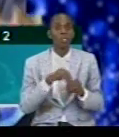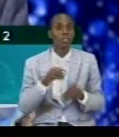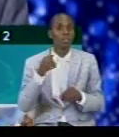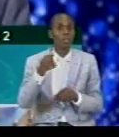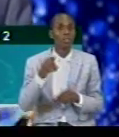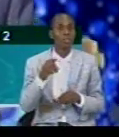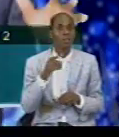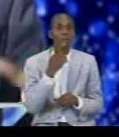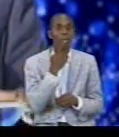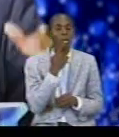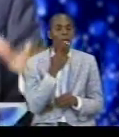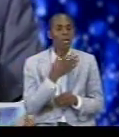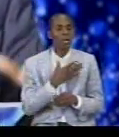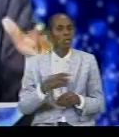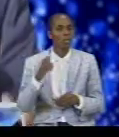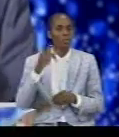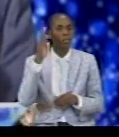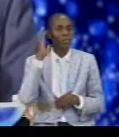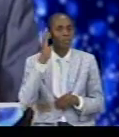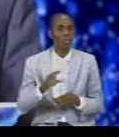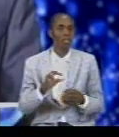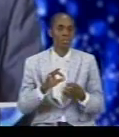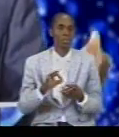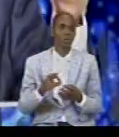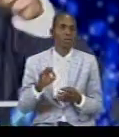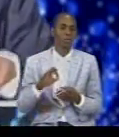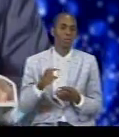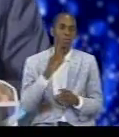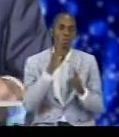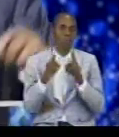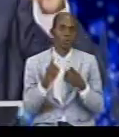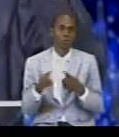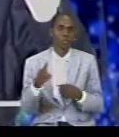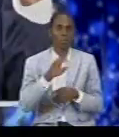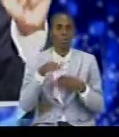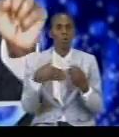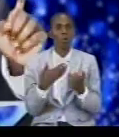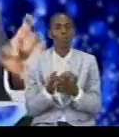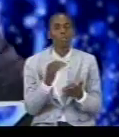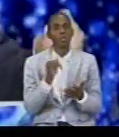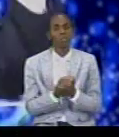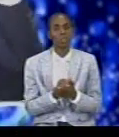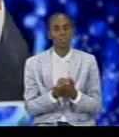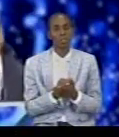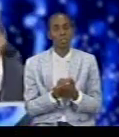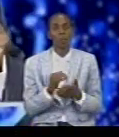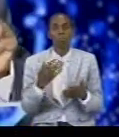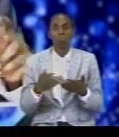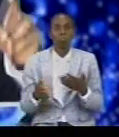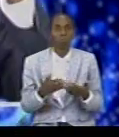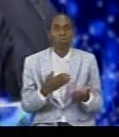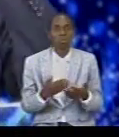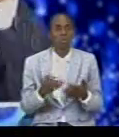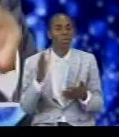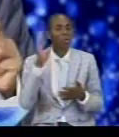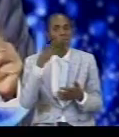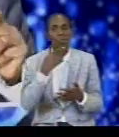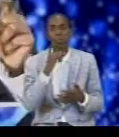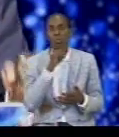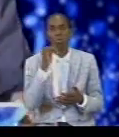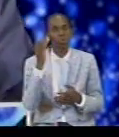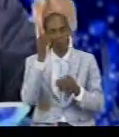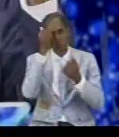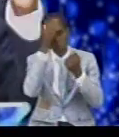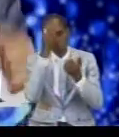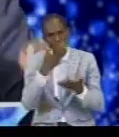them all that I shall command him. And it shall come to pass that whosoever will not hearken unto my words, which